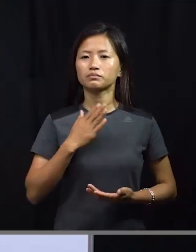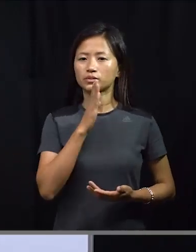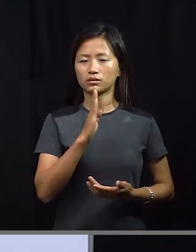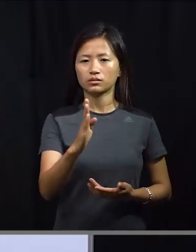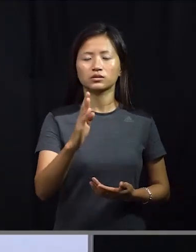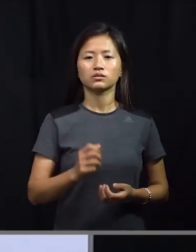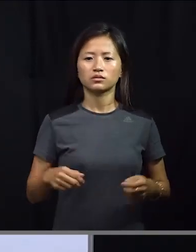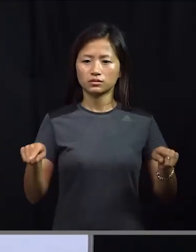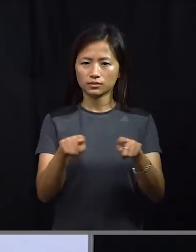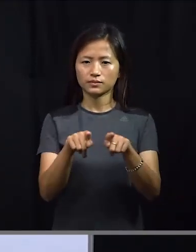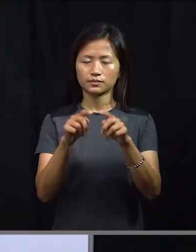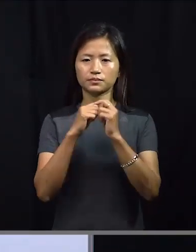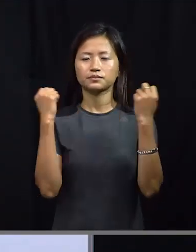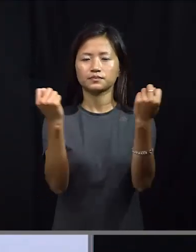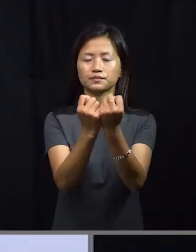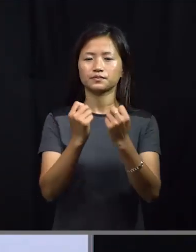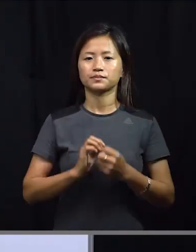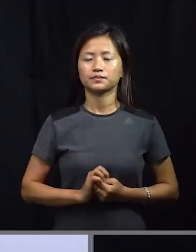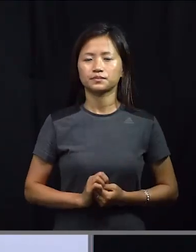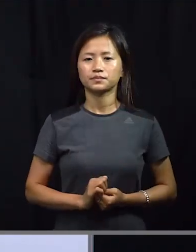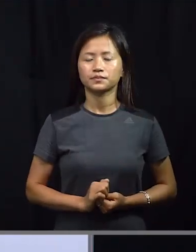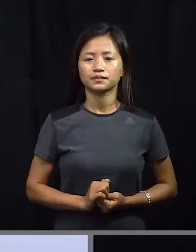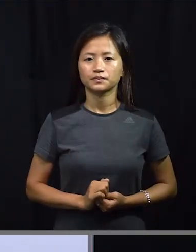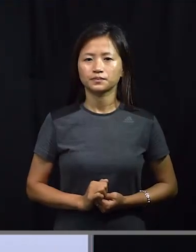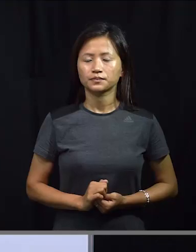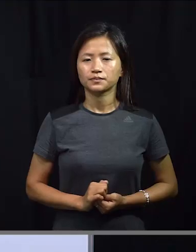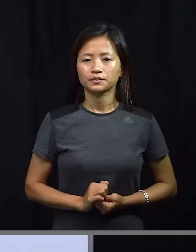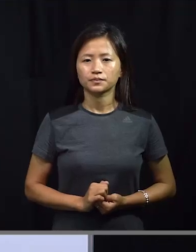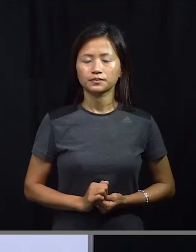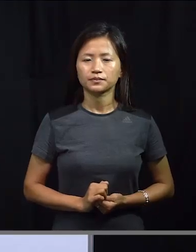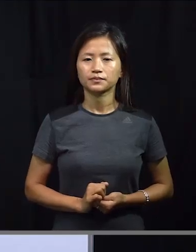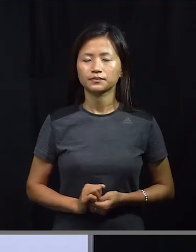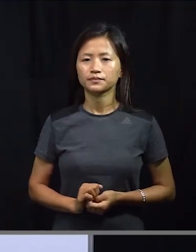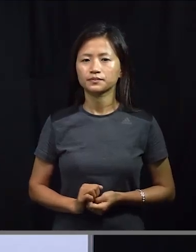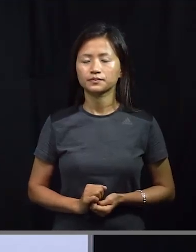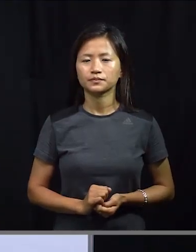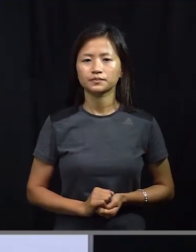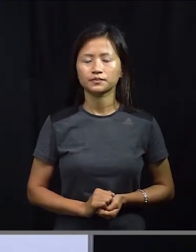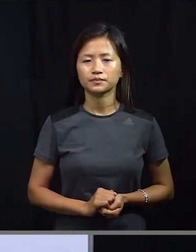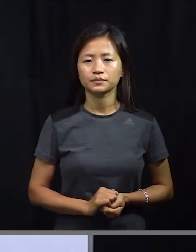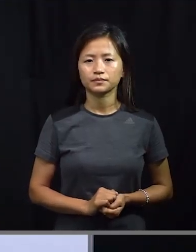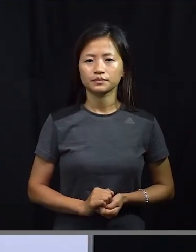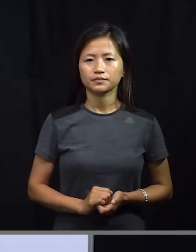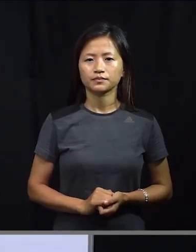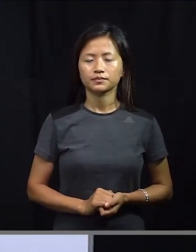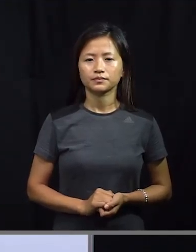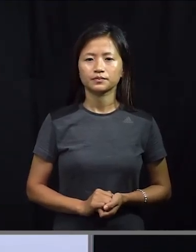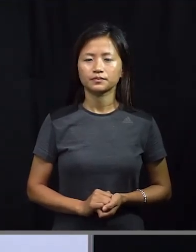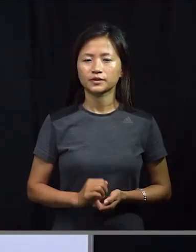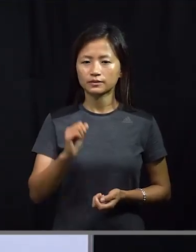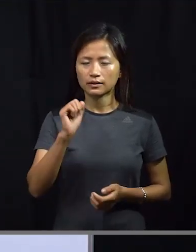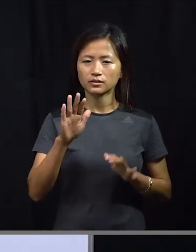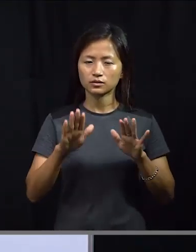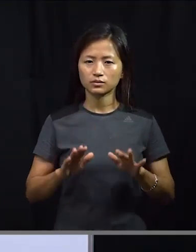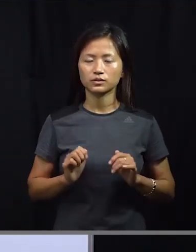the same tribe. That is what it means here. So, now what happens is that, okay, it has to